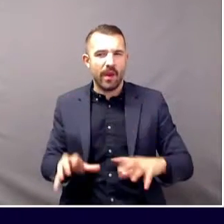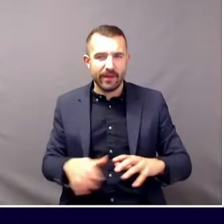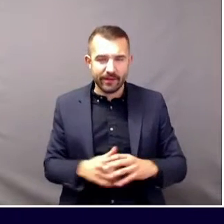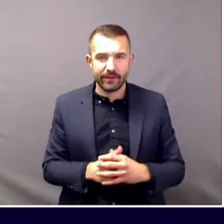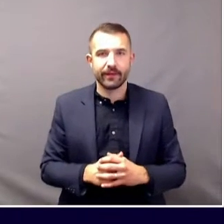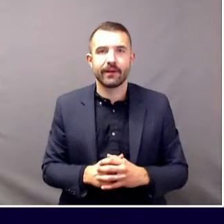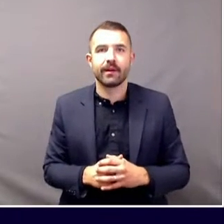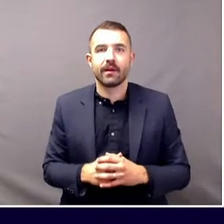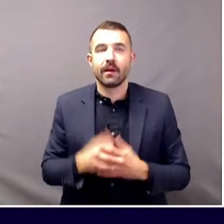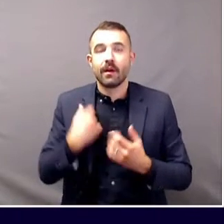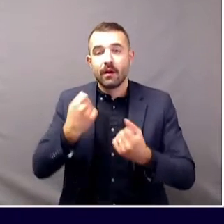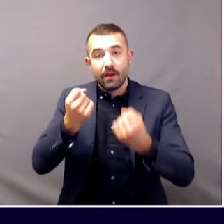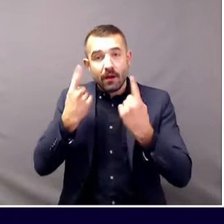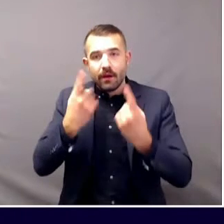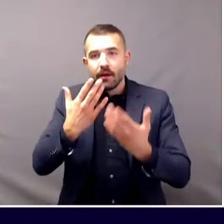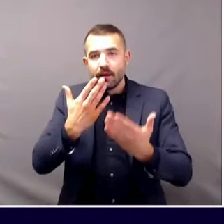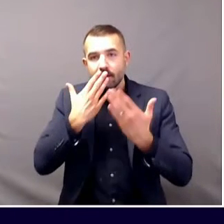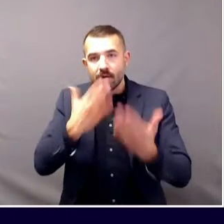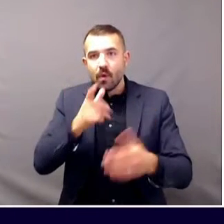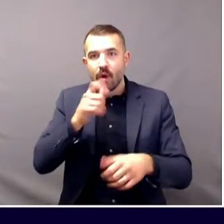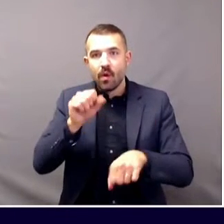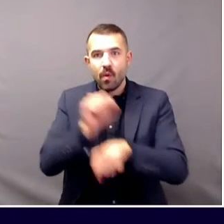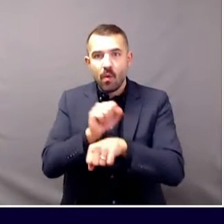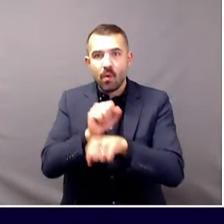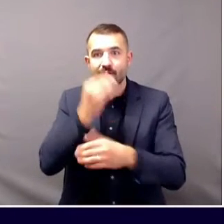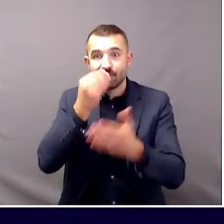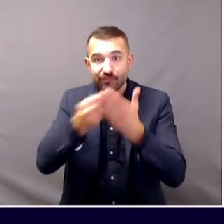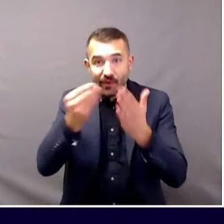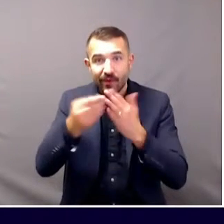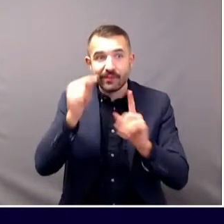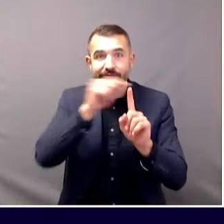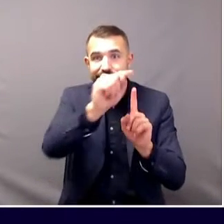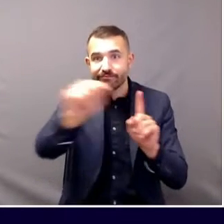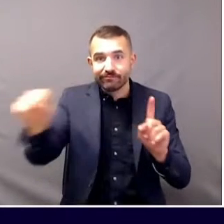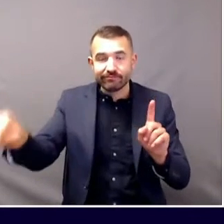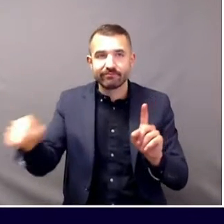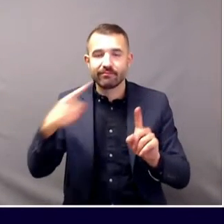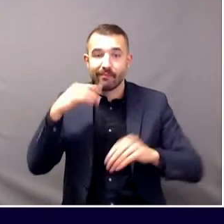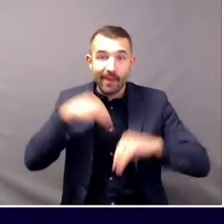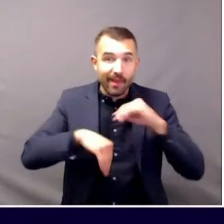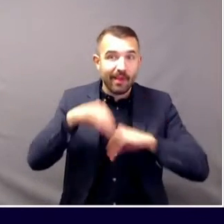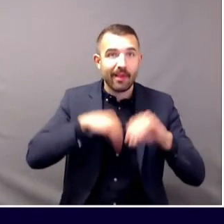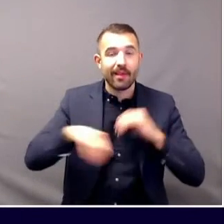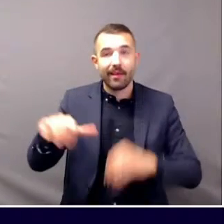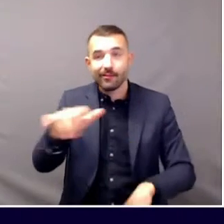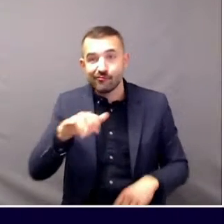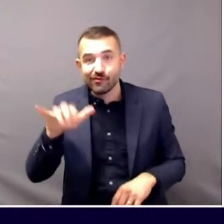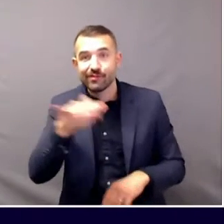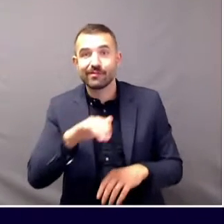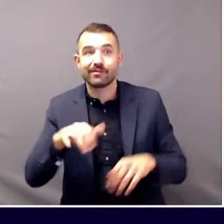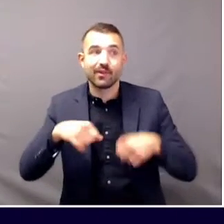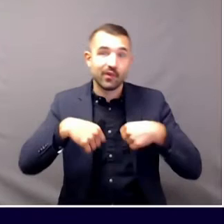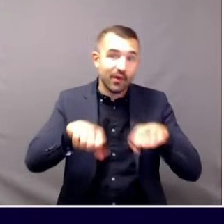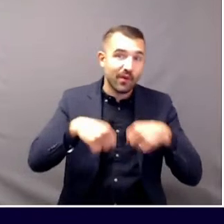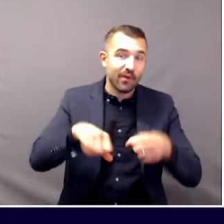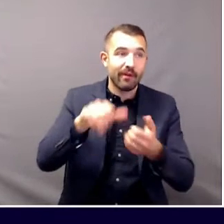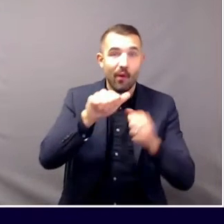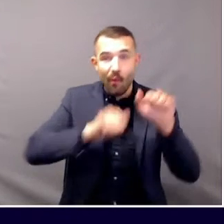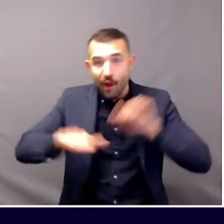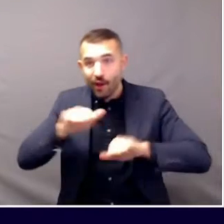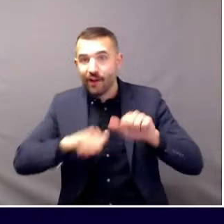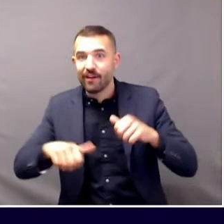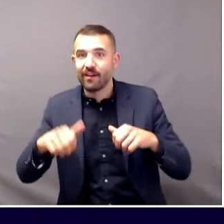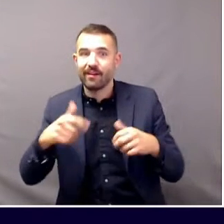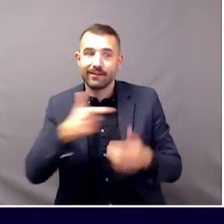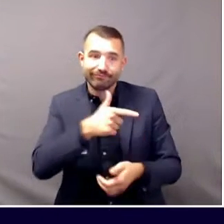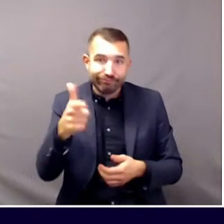work at grocery stores, people at the checkout counters, the baggers, people keeping the carts clean. We appreciate that every day you go